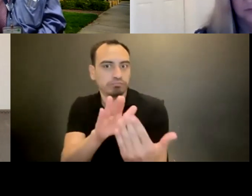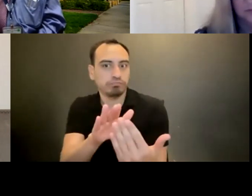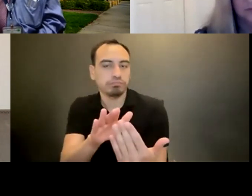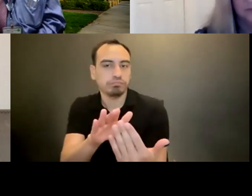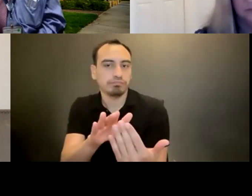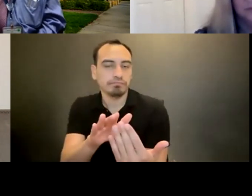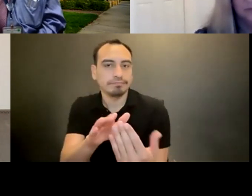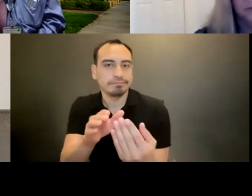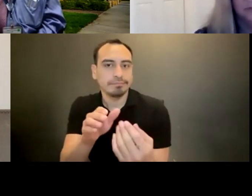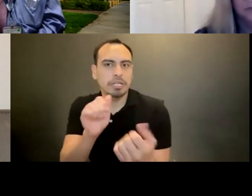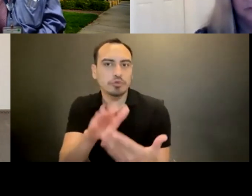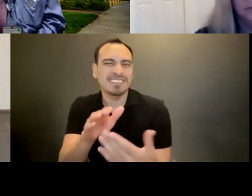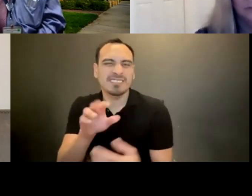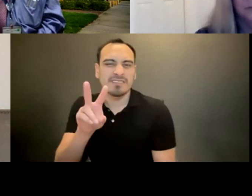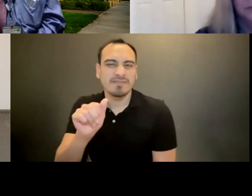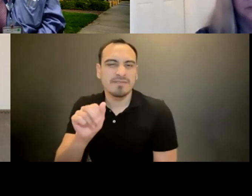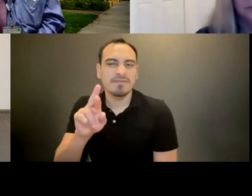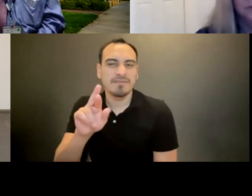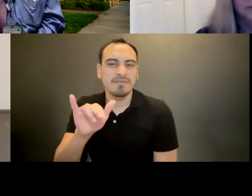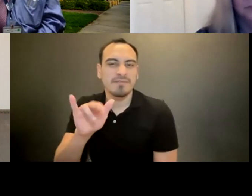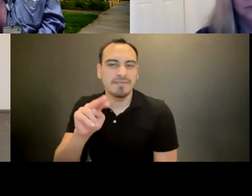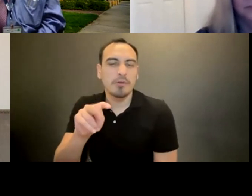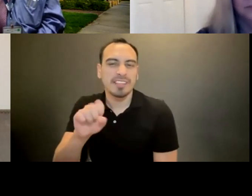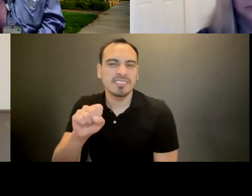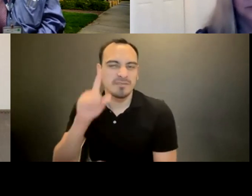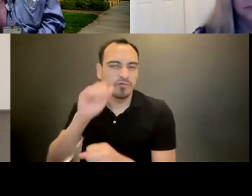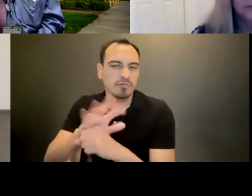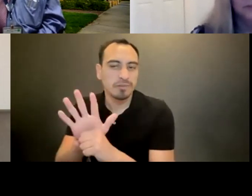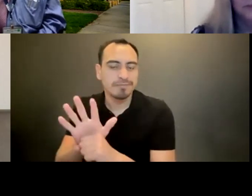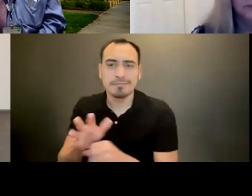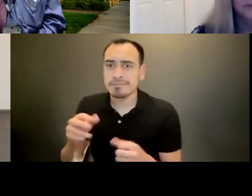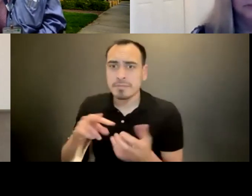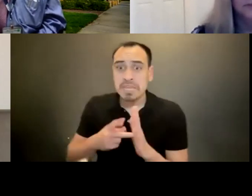So, so there are vaccines that are already being developed.